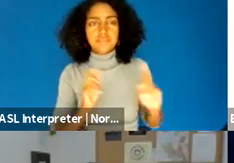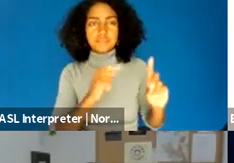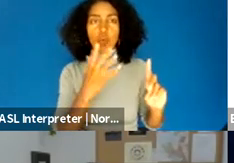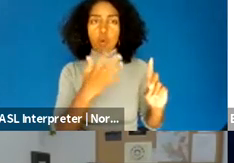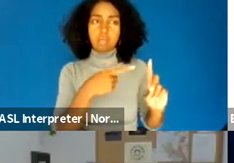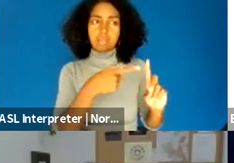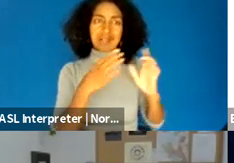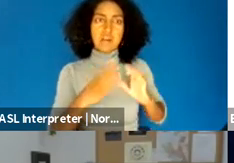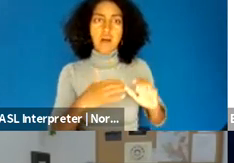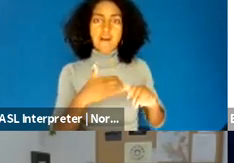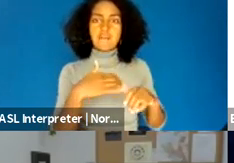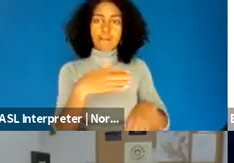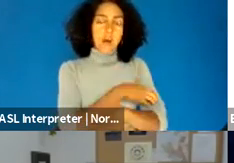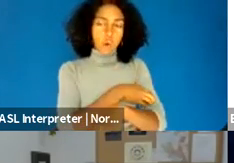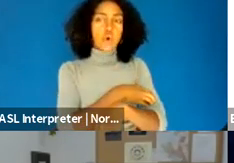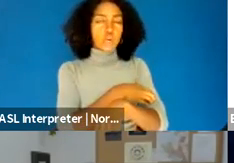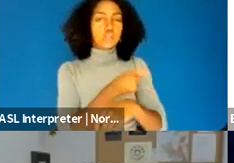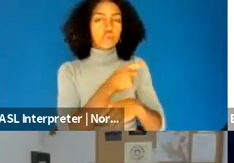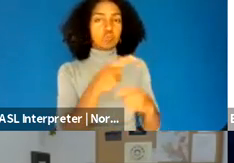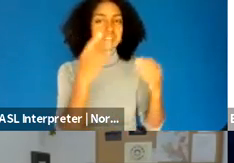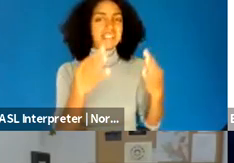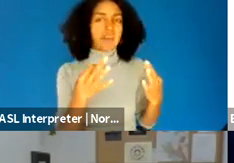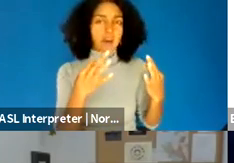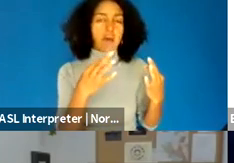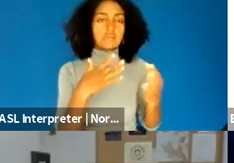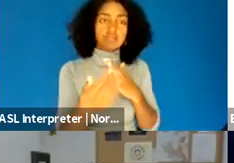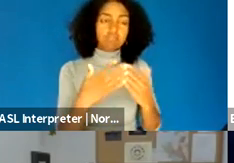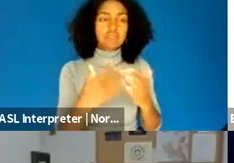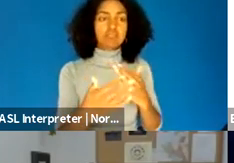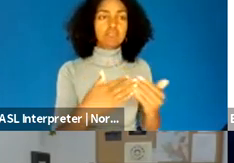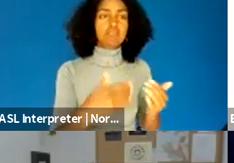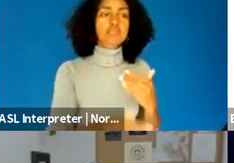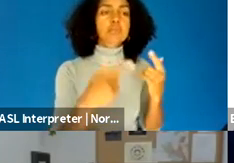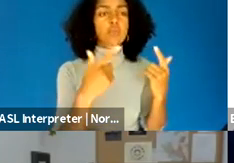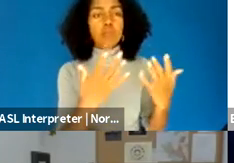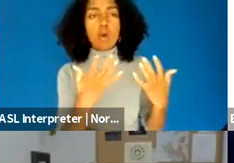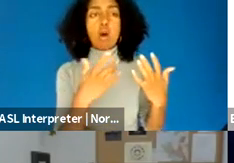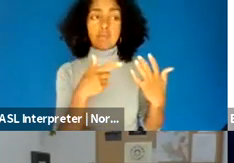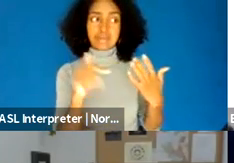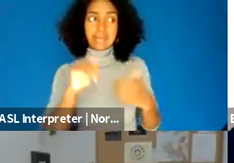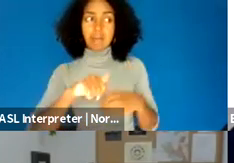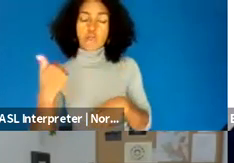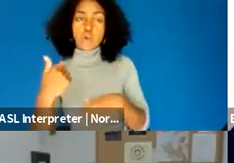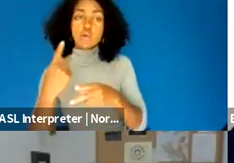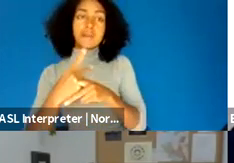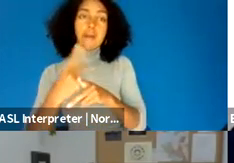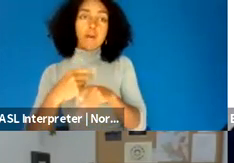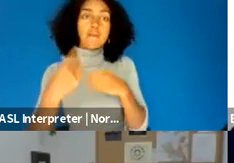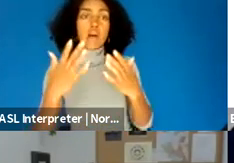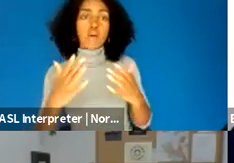power to decide whether or not they want the caregiver in the room